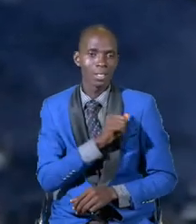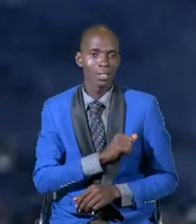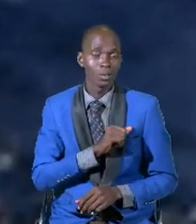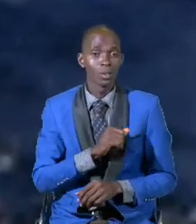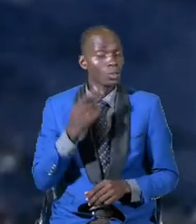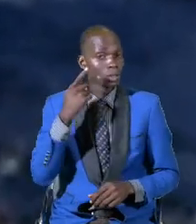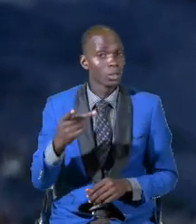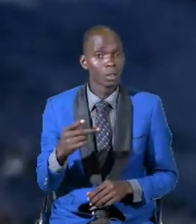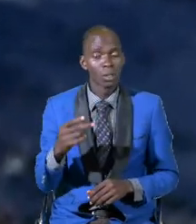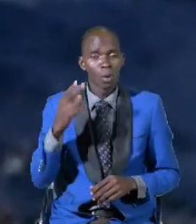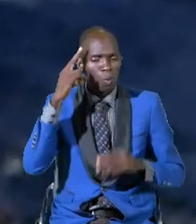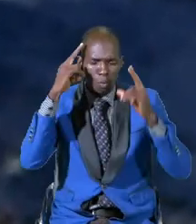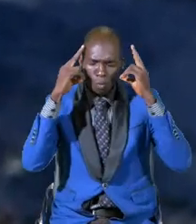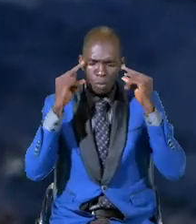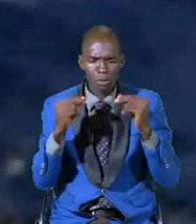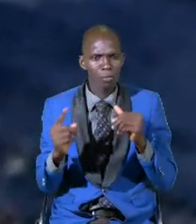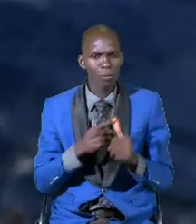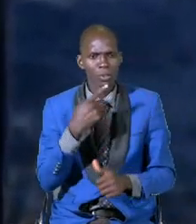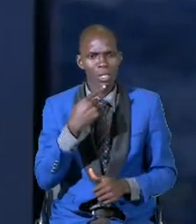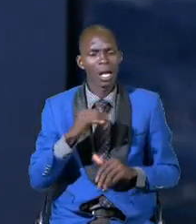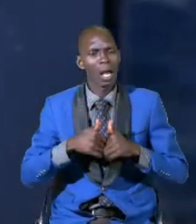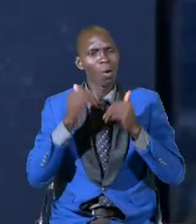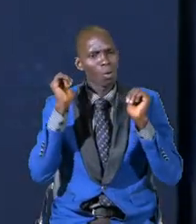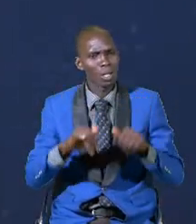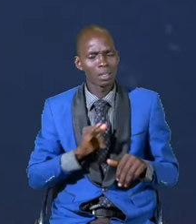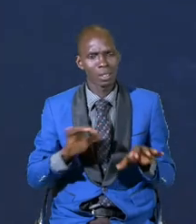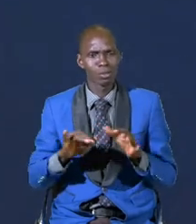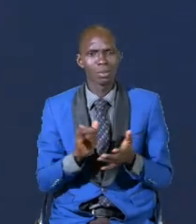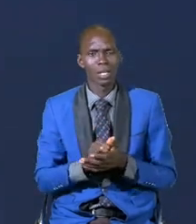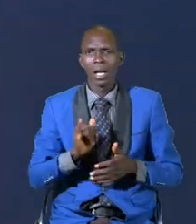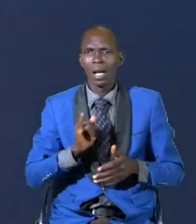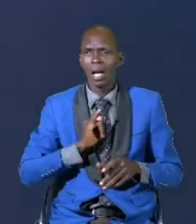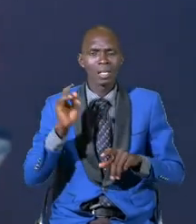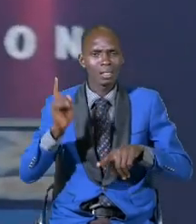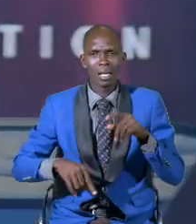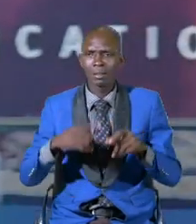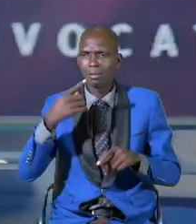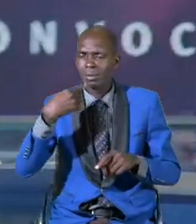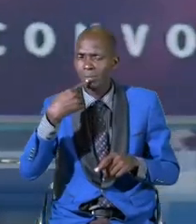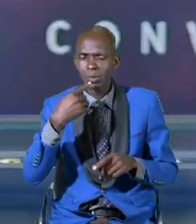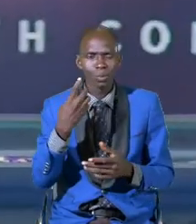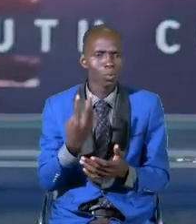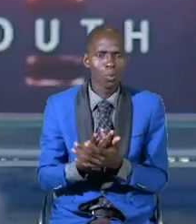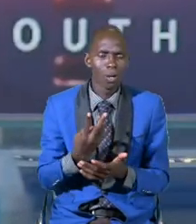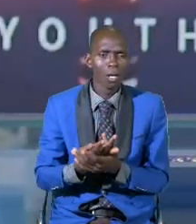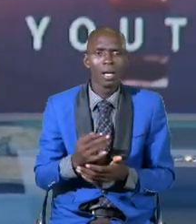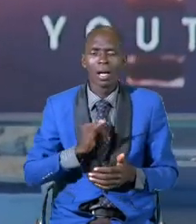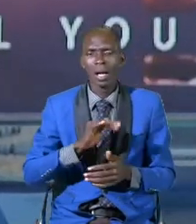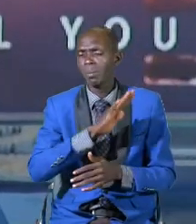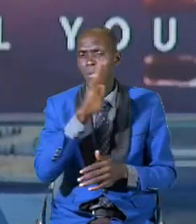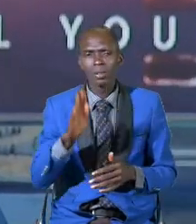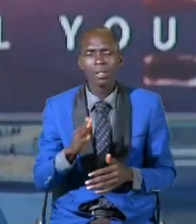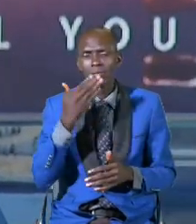said, how can I do that? I am a stammerer. I've never been a good speaker, and there's nothing I can